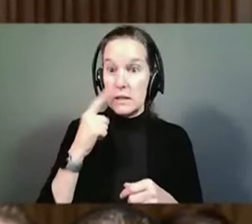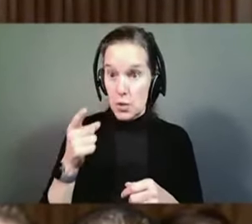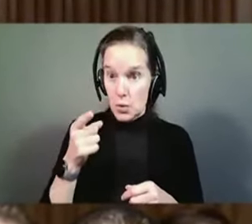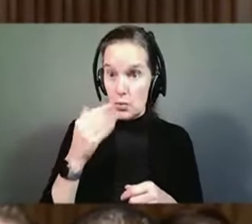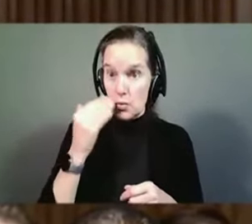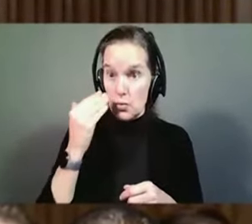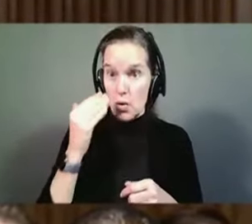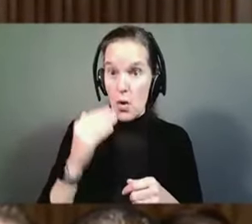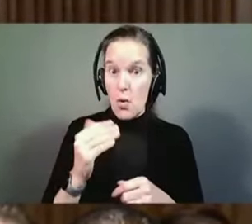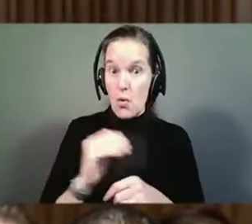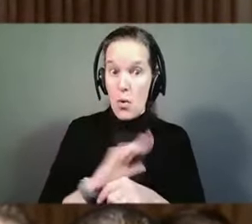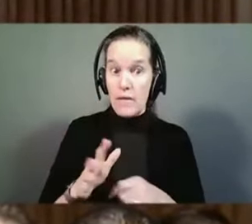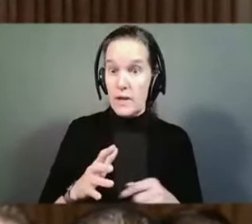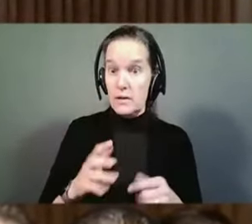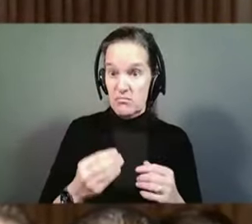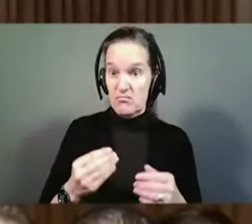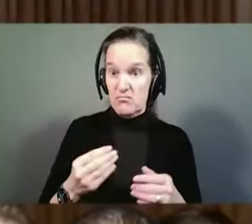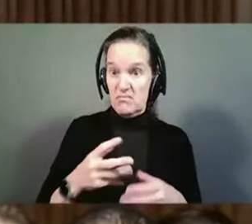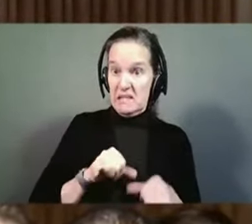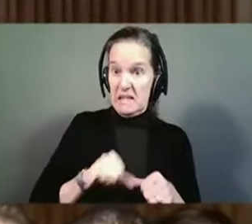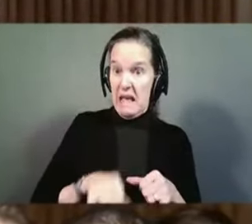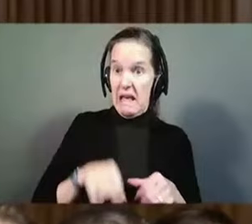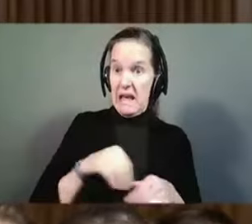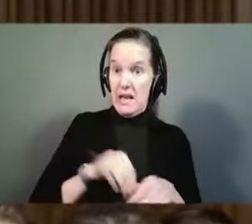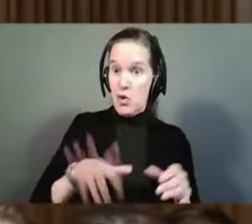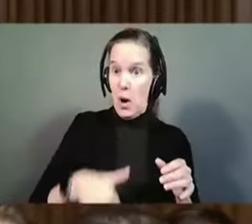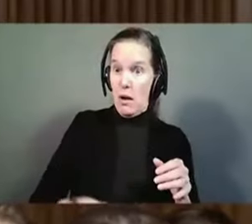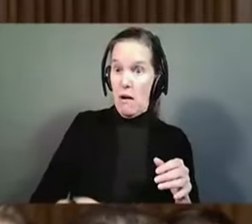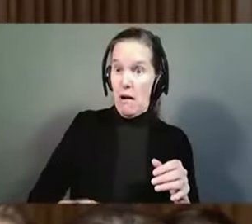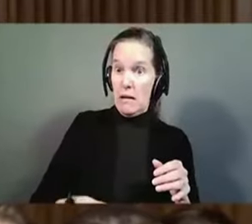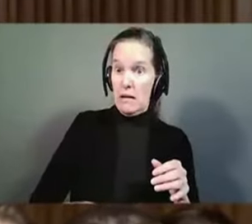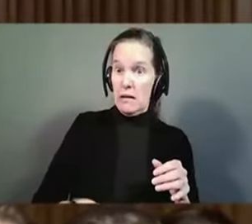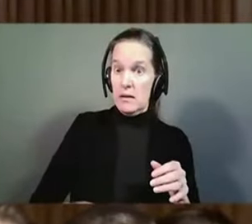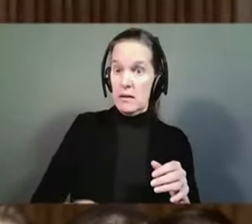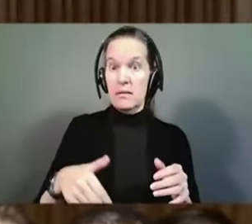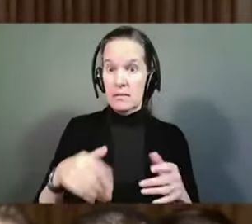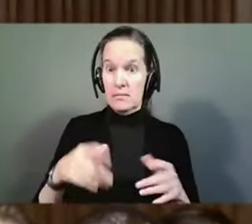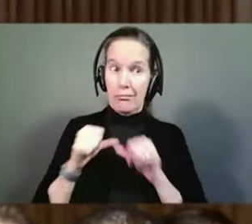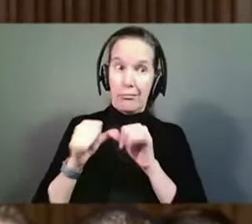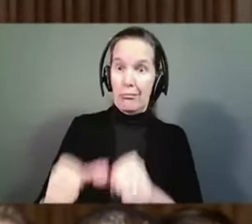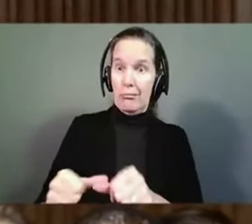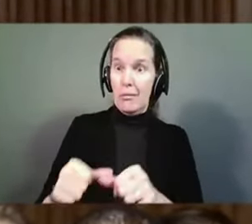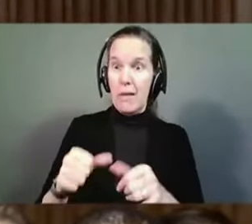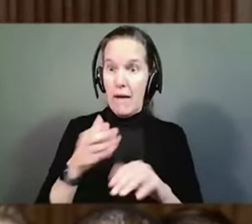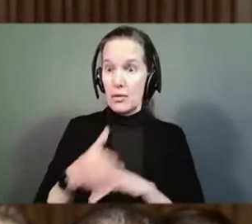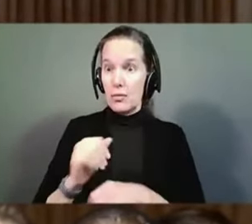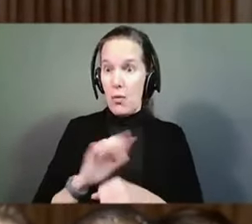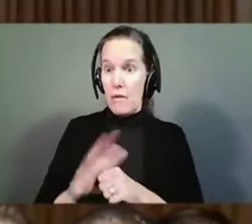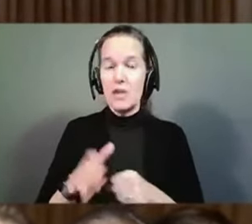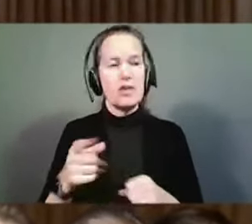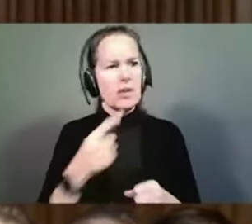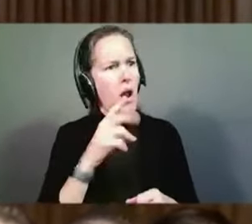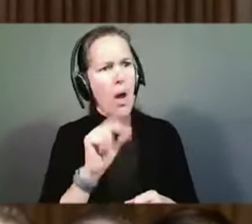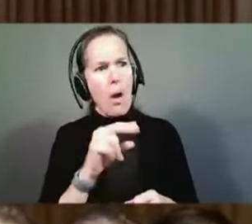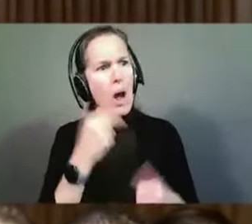I said, well, tell everybody at your office. And then she looked at me and she said, yeah,